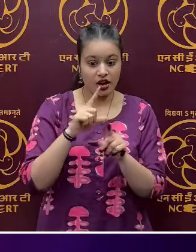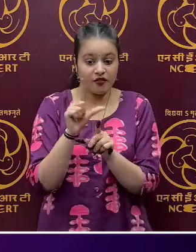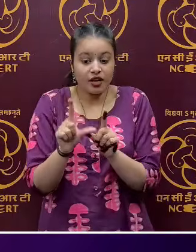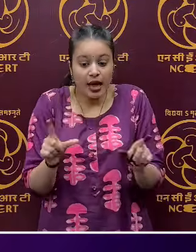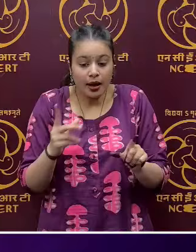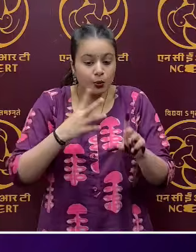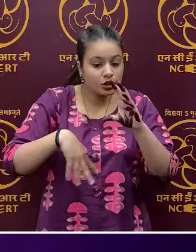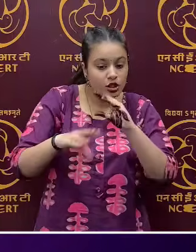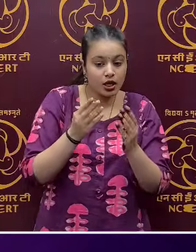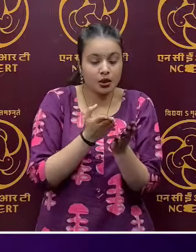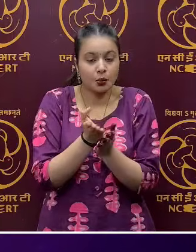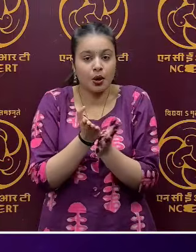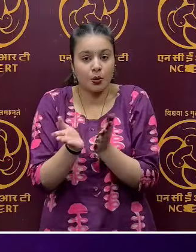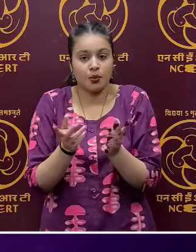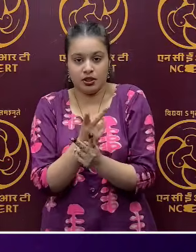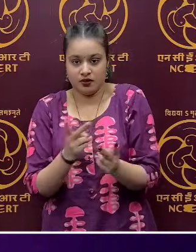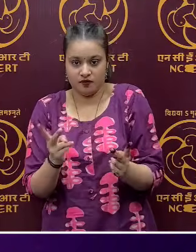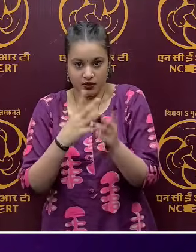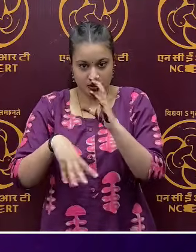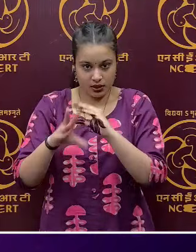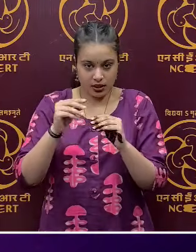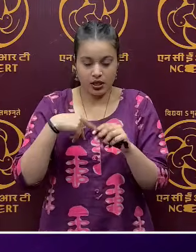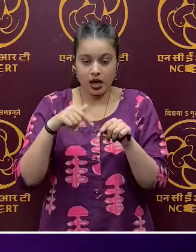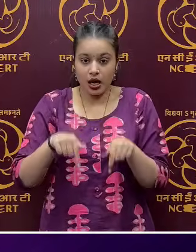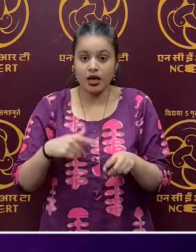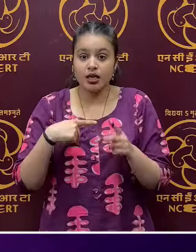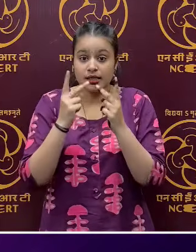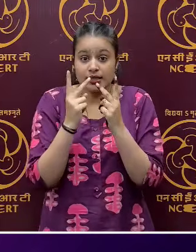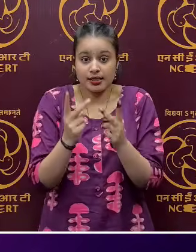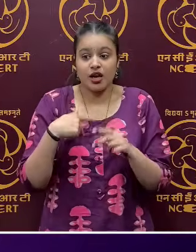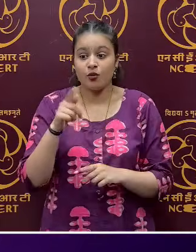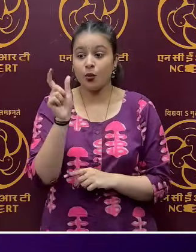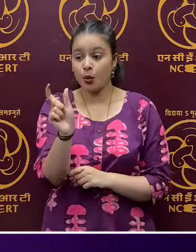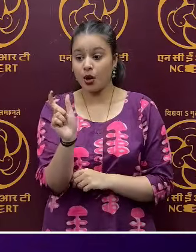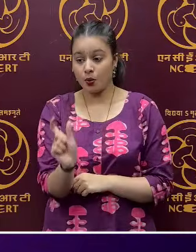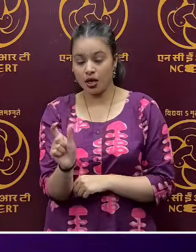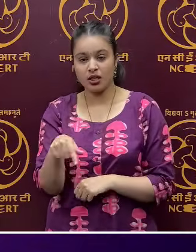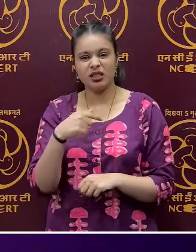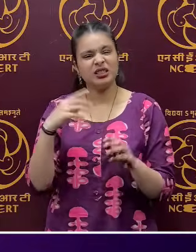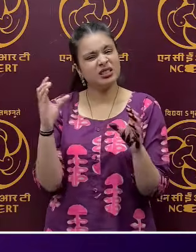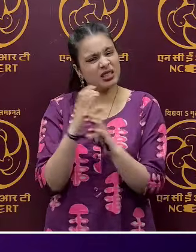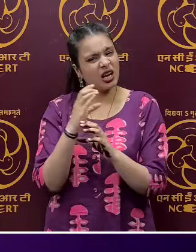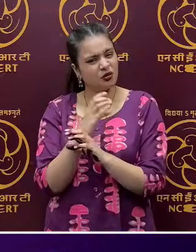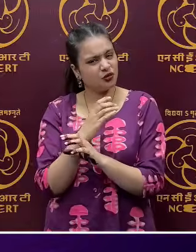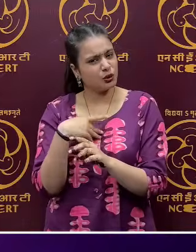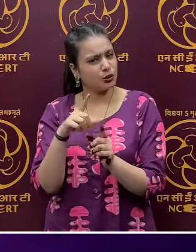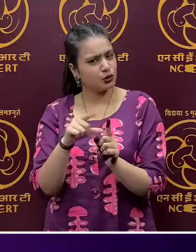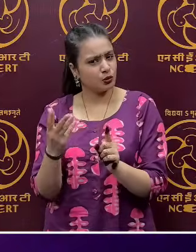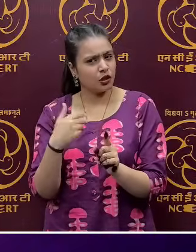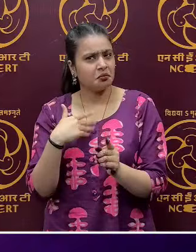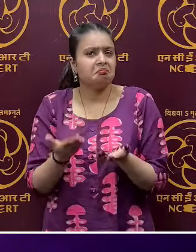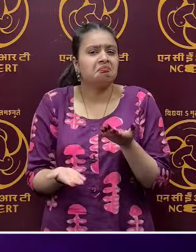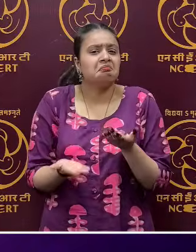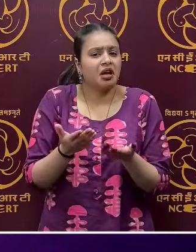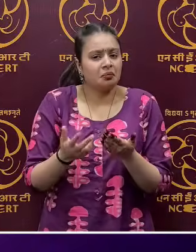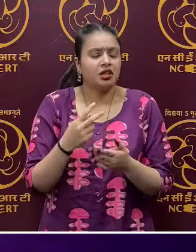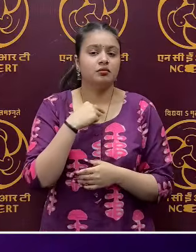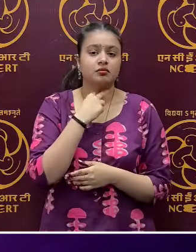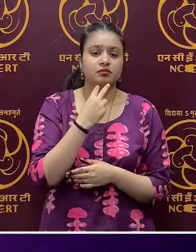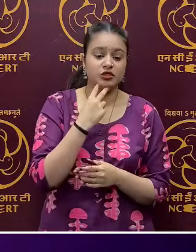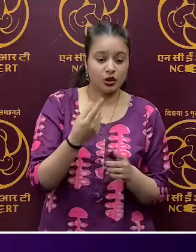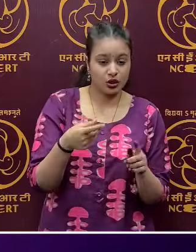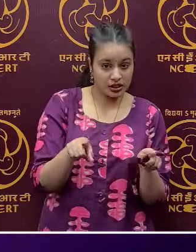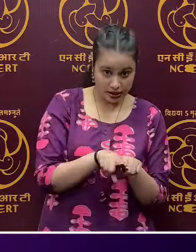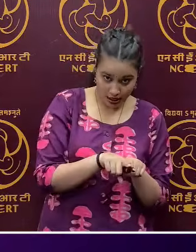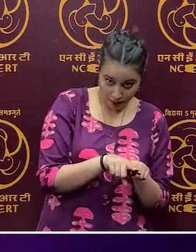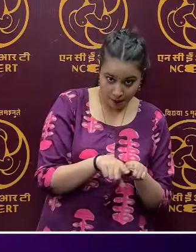learning. So today we are going to look at words that confuse us, as you rightly said, which may sound similar